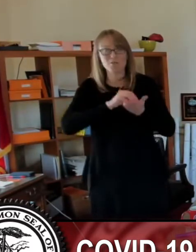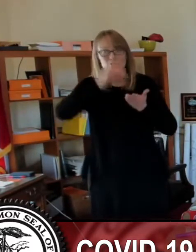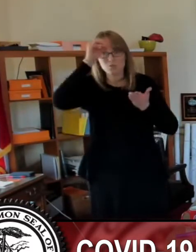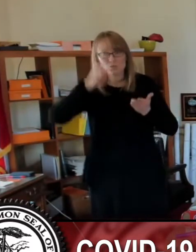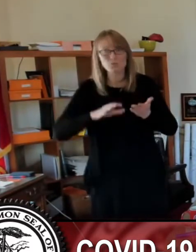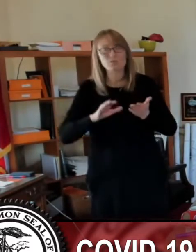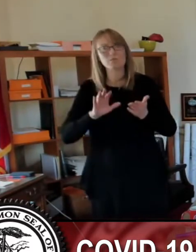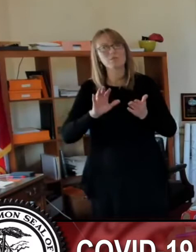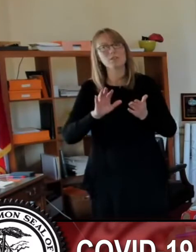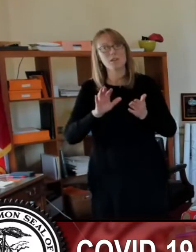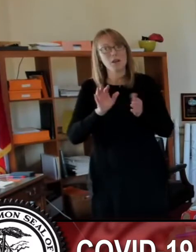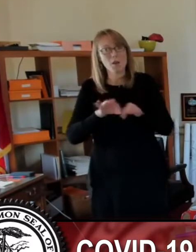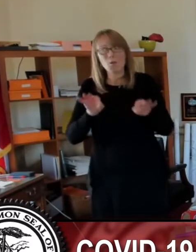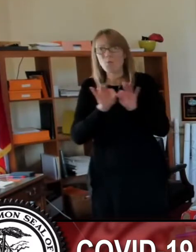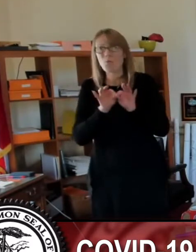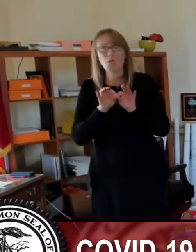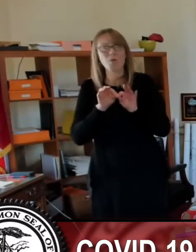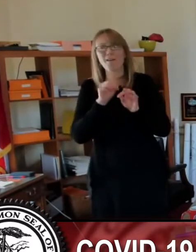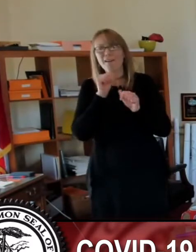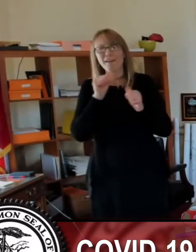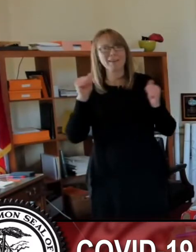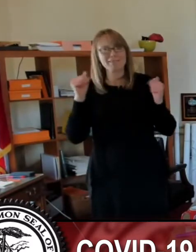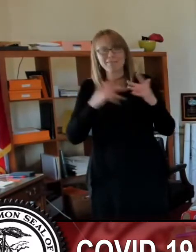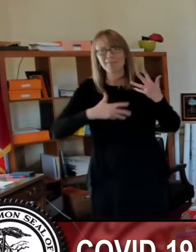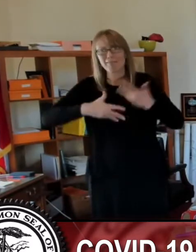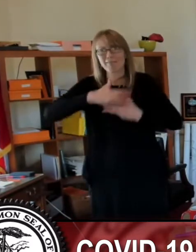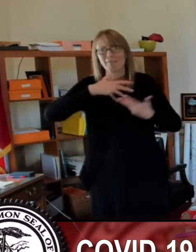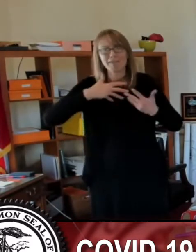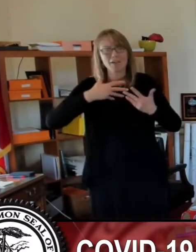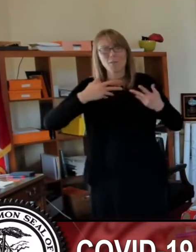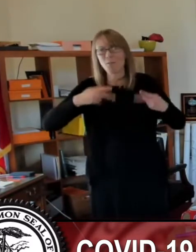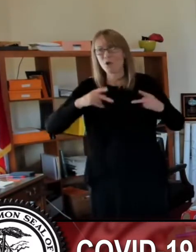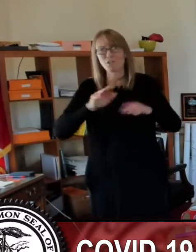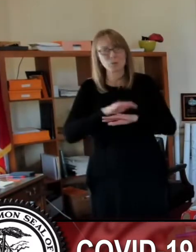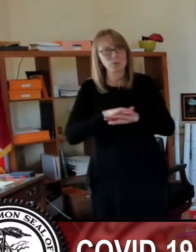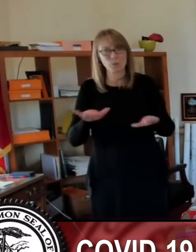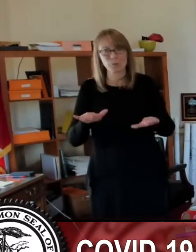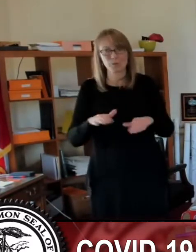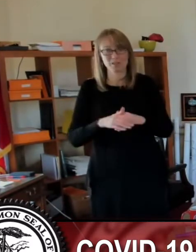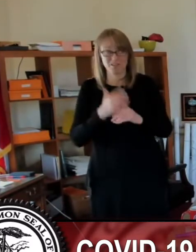together, having parties, get-togethers, that sort of thing, because it's spreading there. So